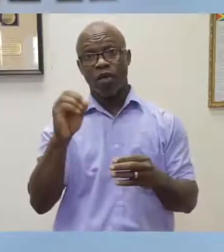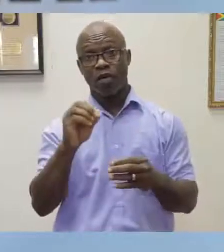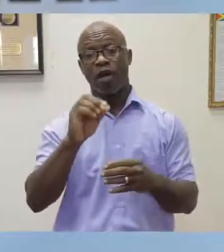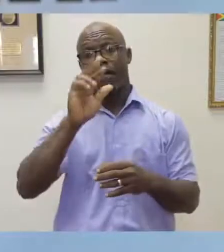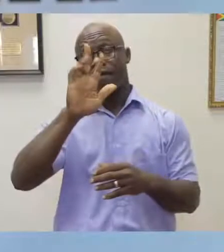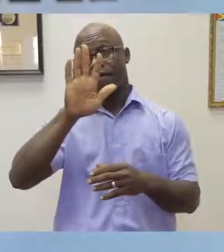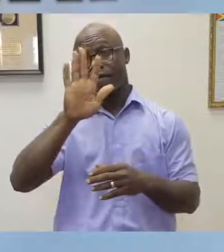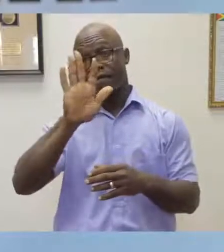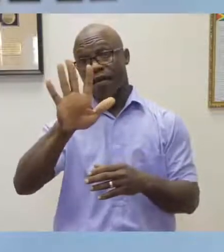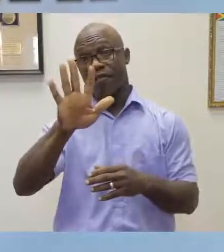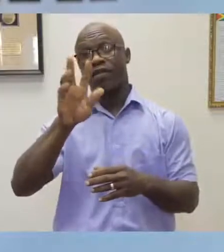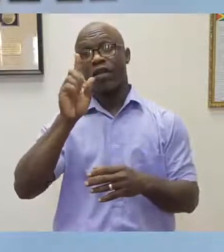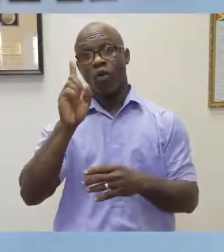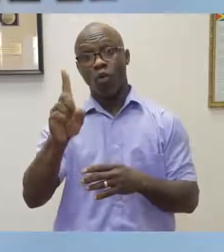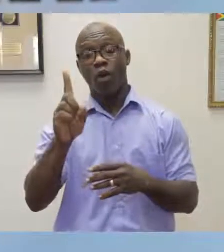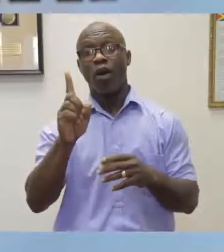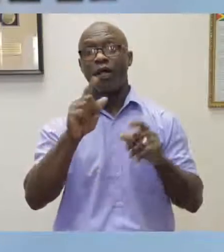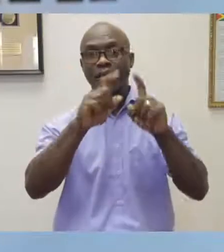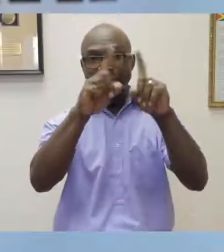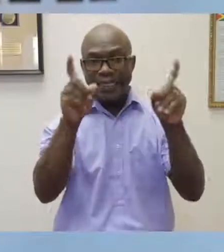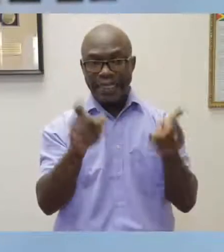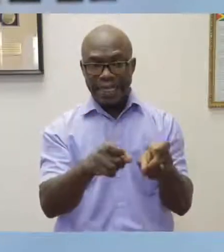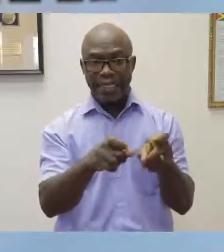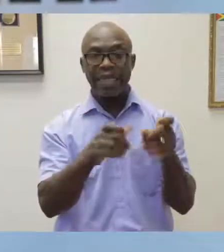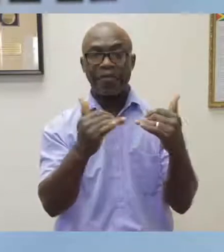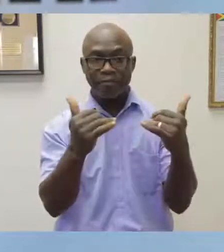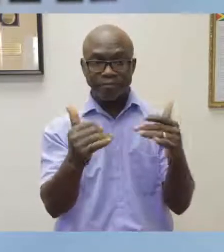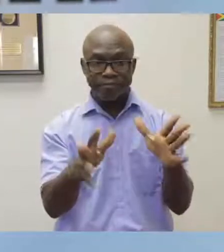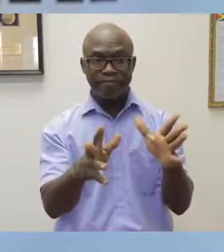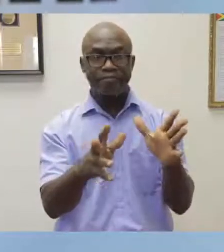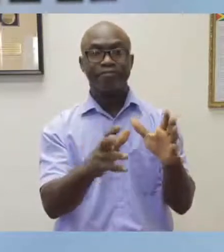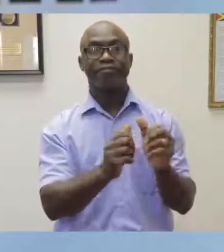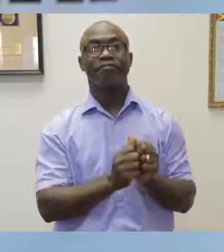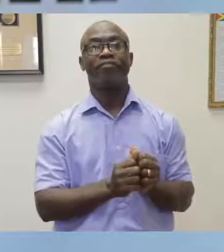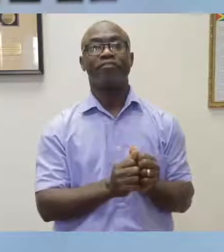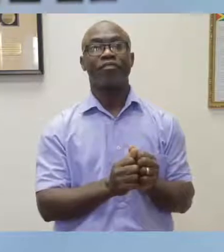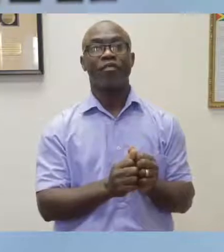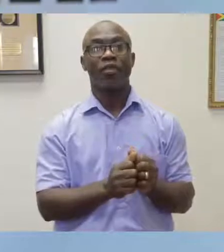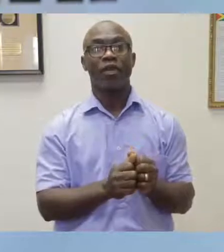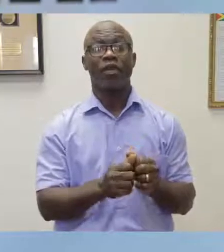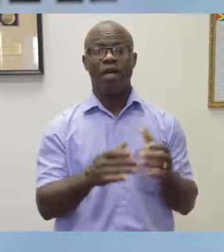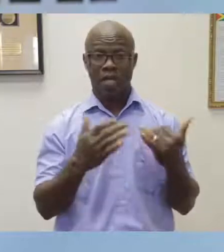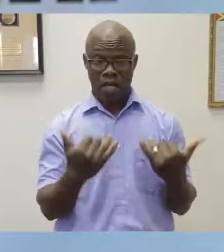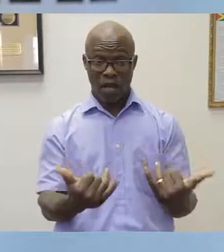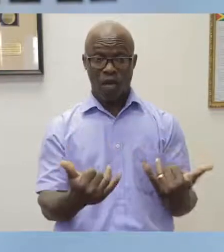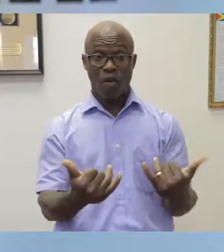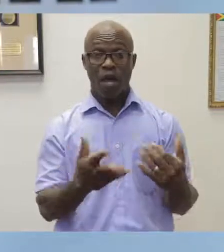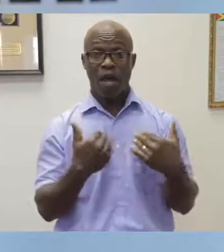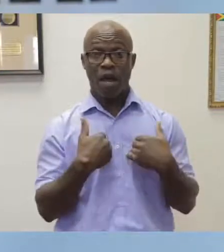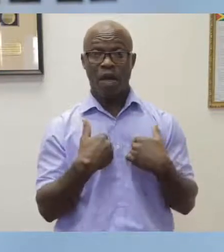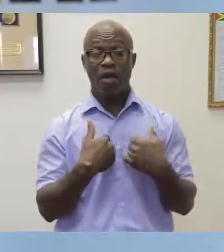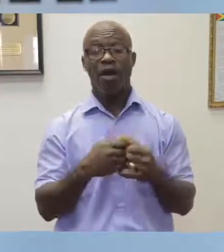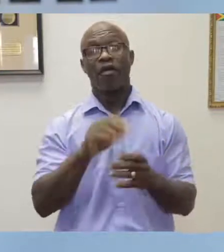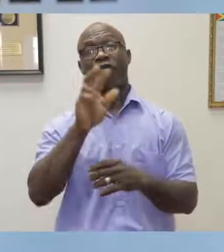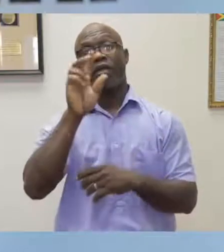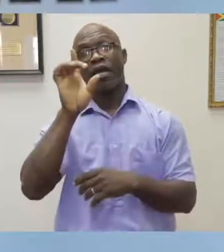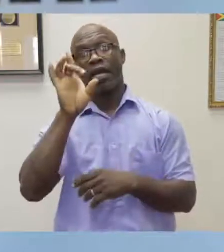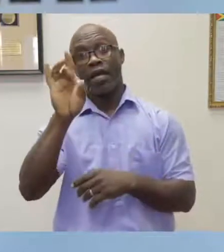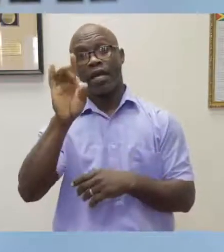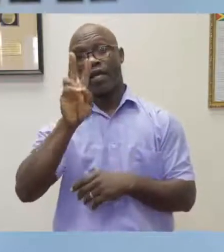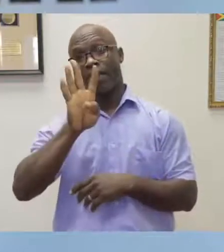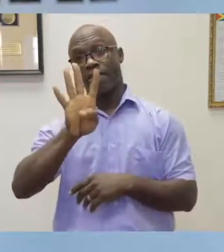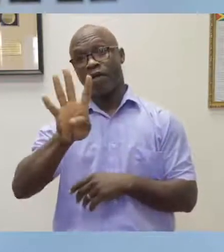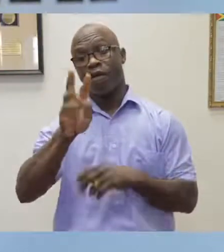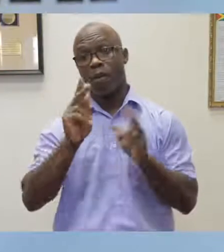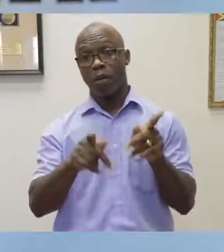2,651 tests have been conducted. We currently have 84 persons